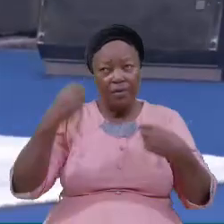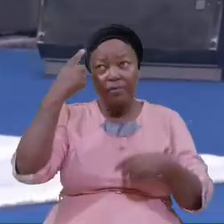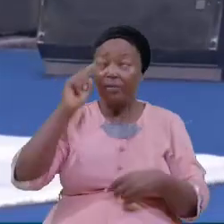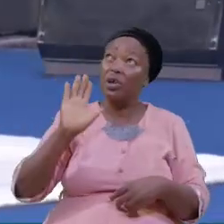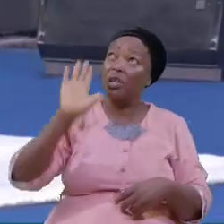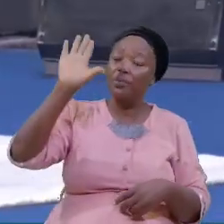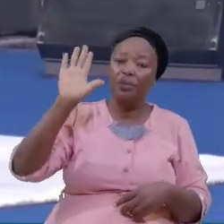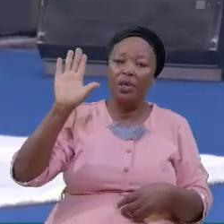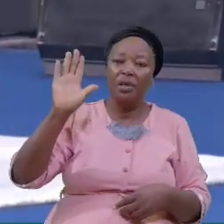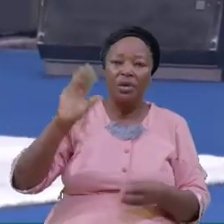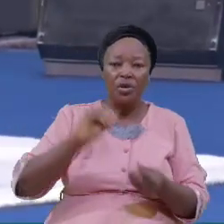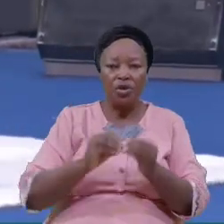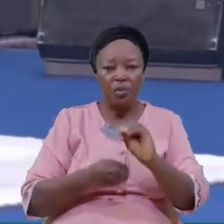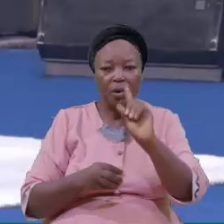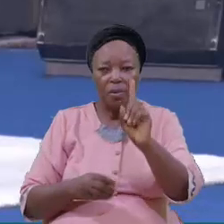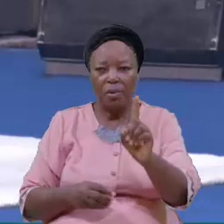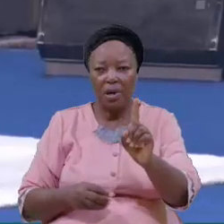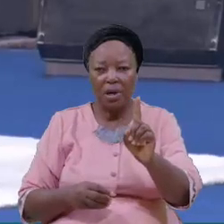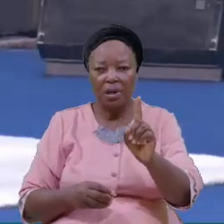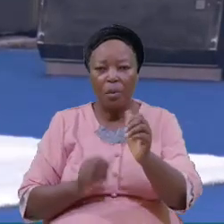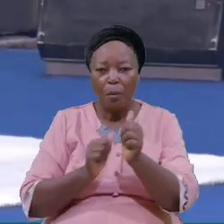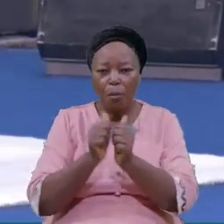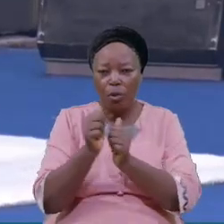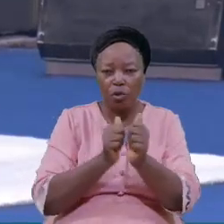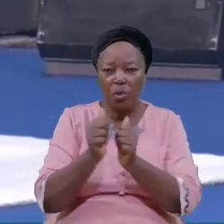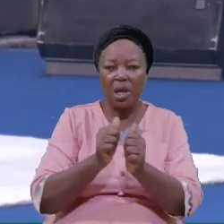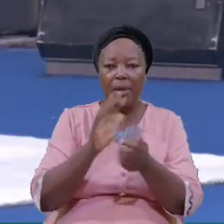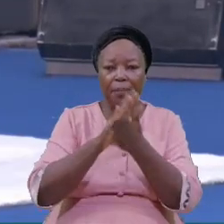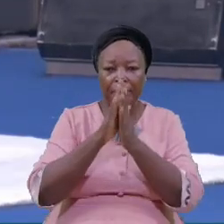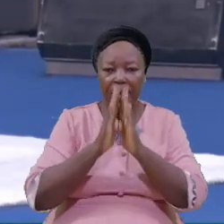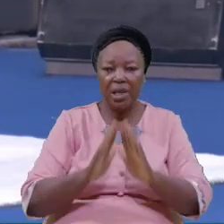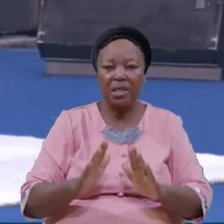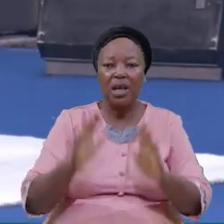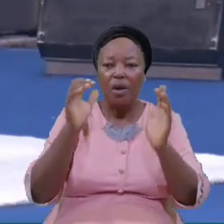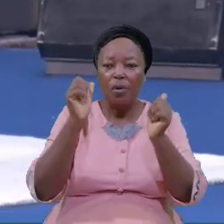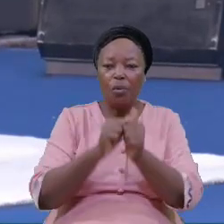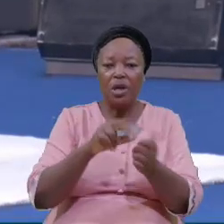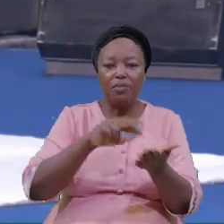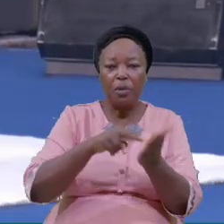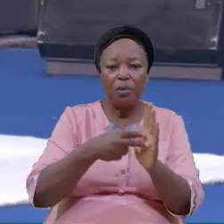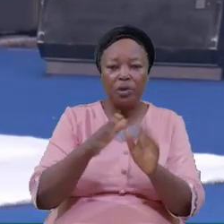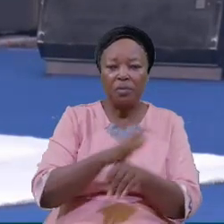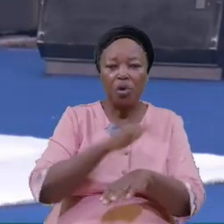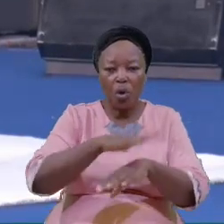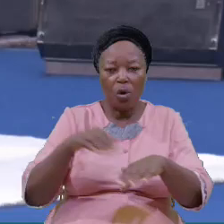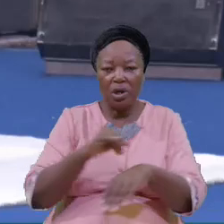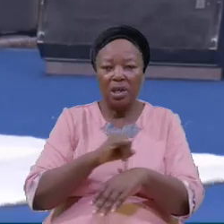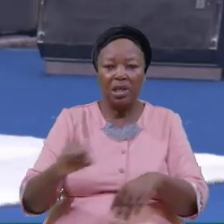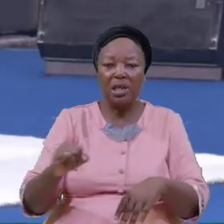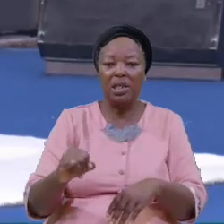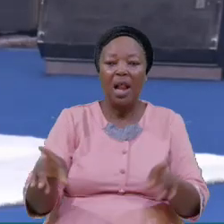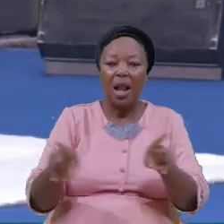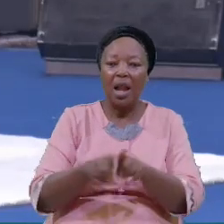Number one, pursuing peace with purposeful calling like